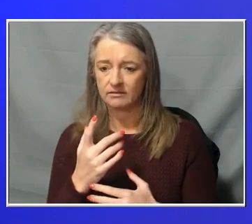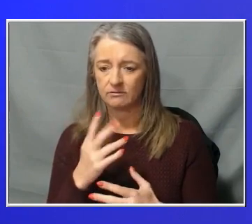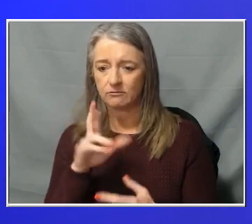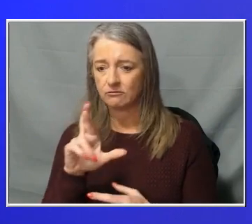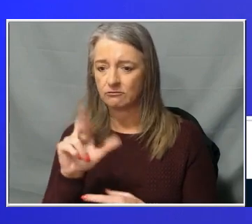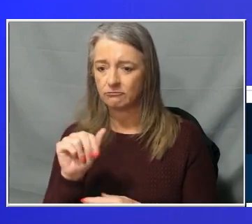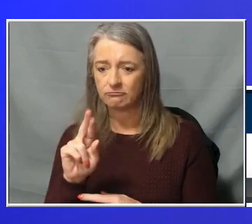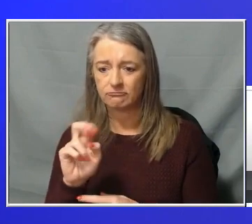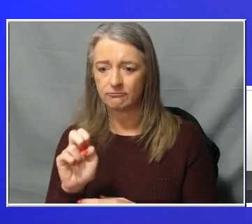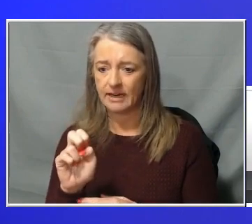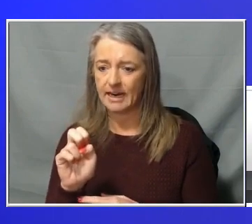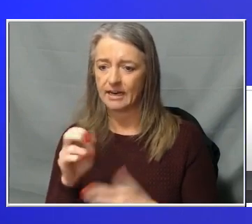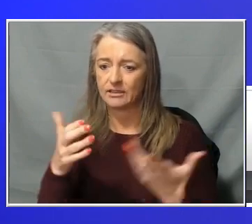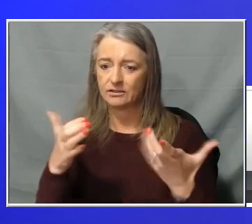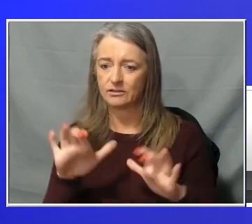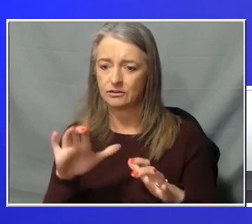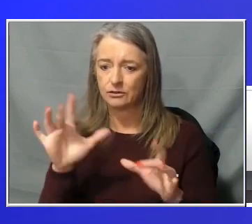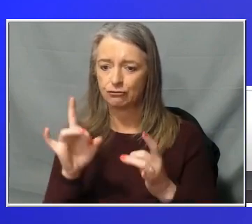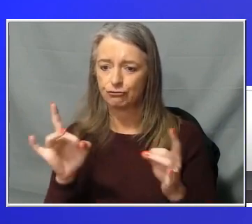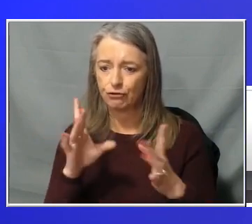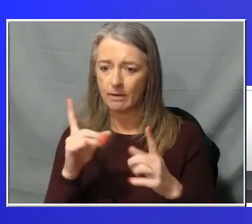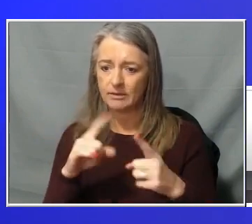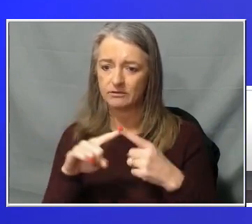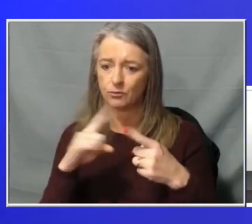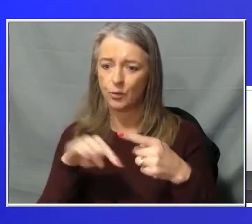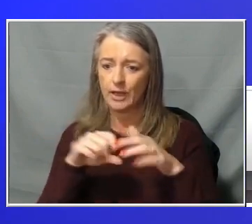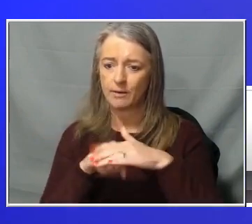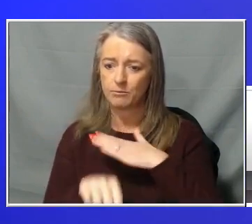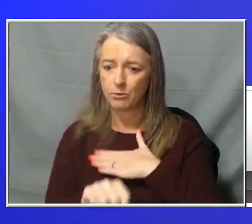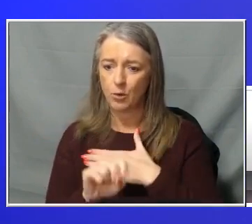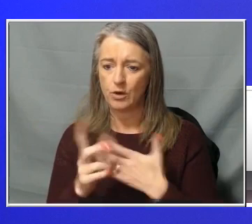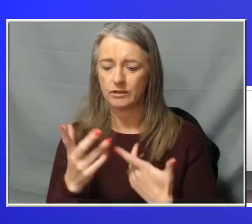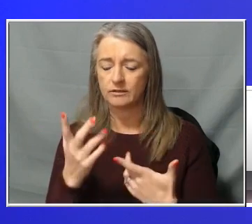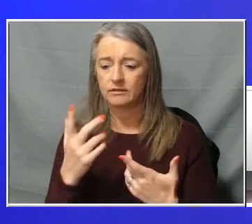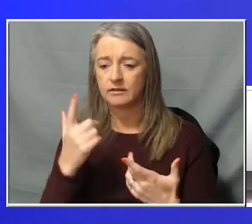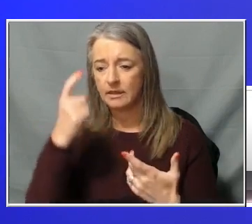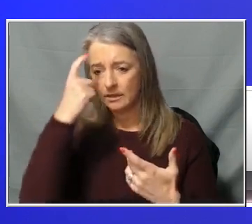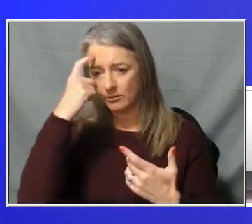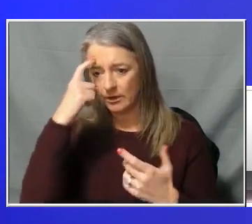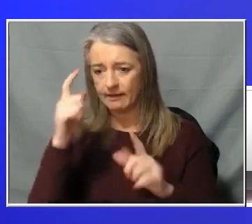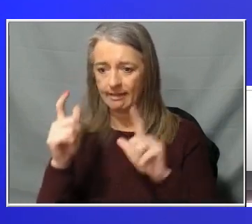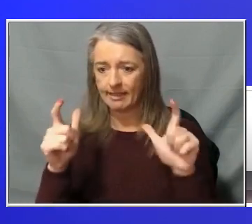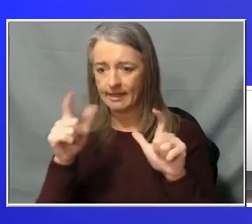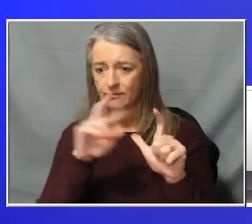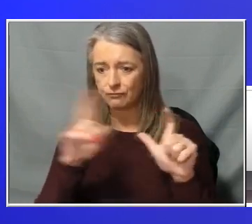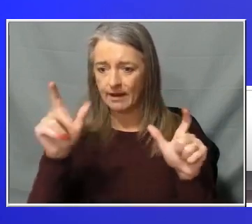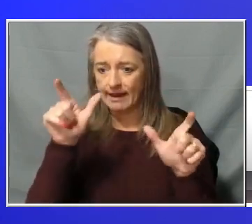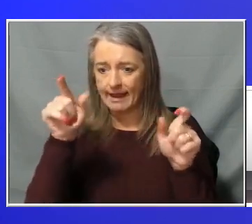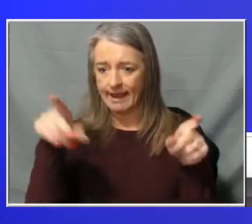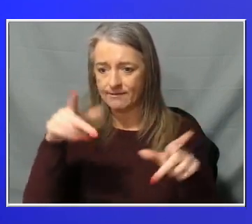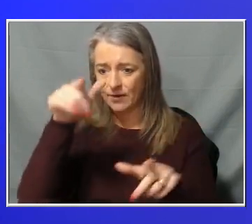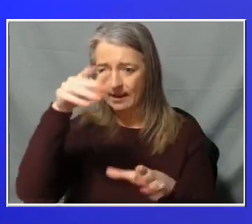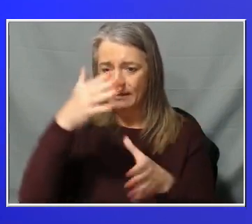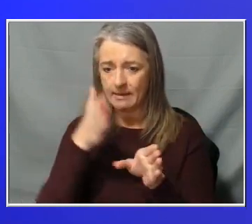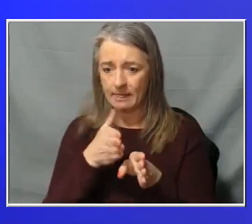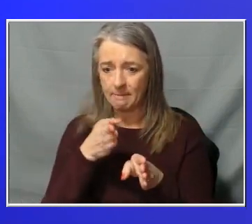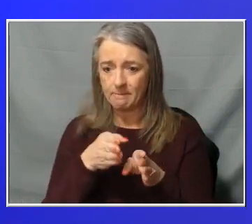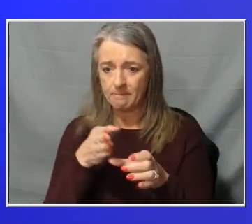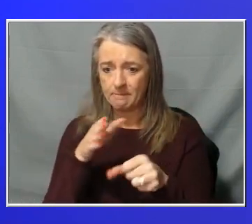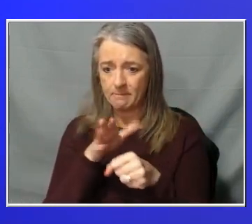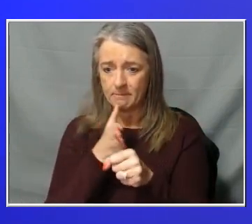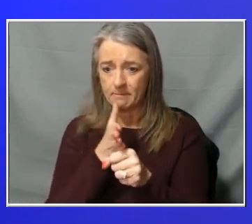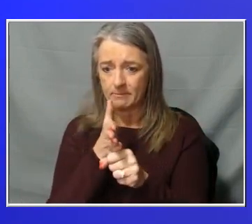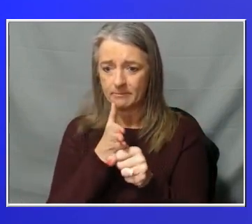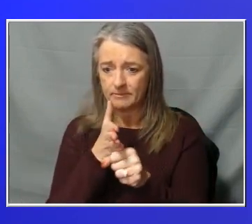chance trauma during birth. The brain, as you know, has a left and right half, and in the middle there's a relatively rigid dividing